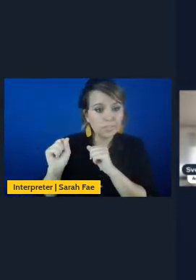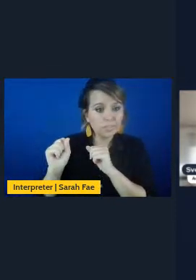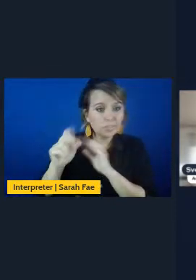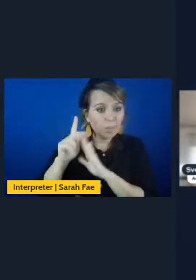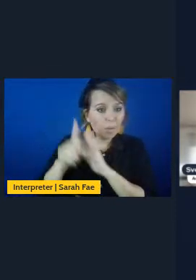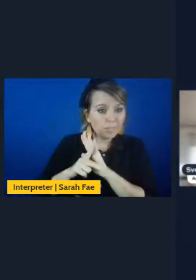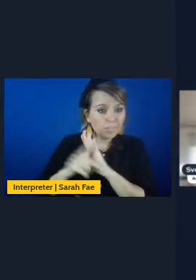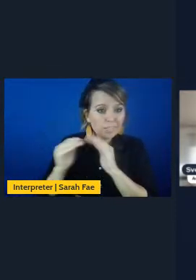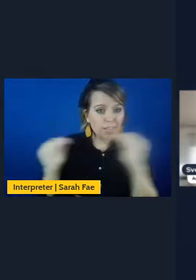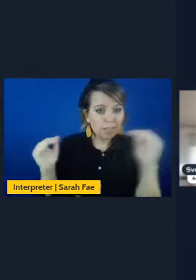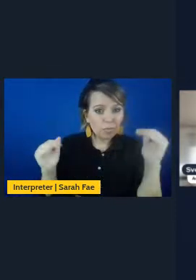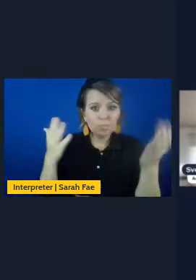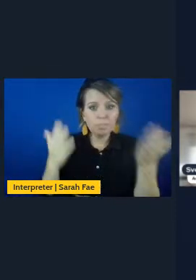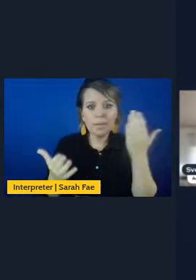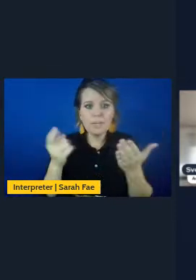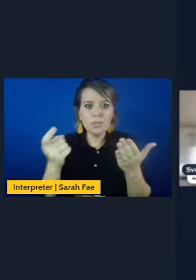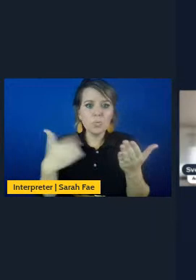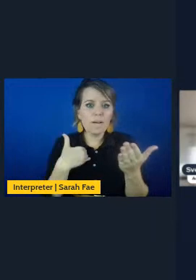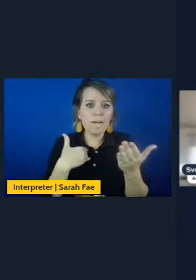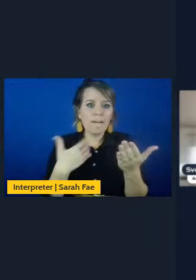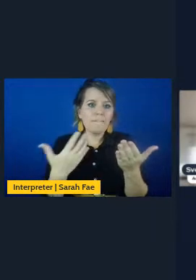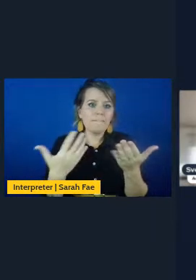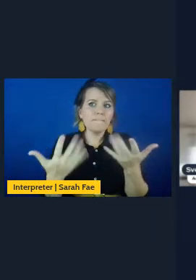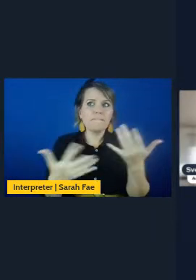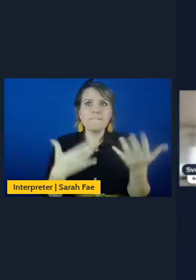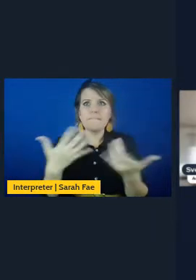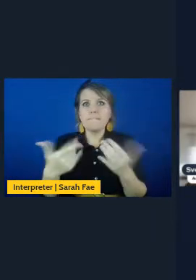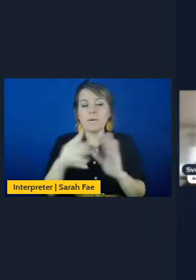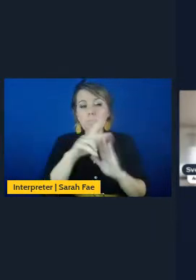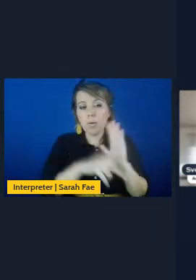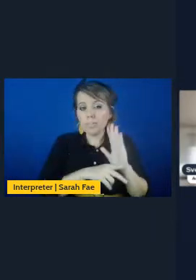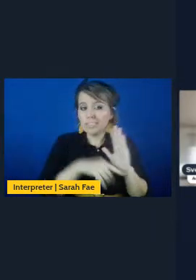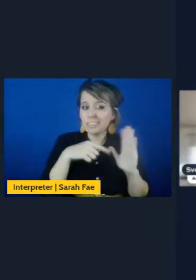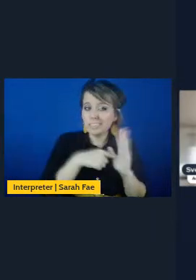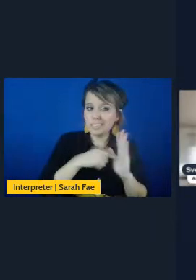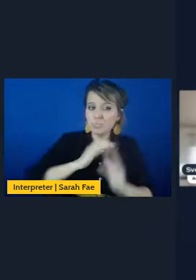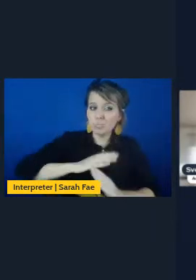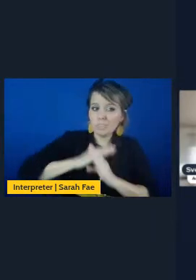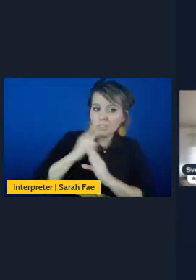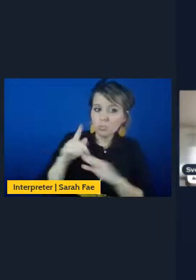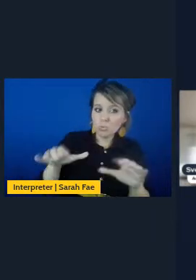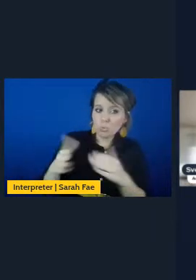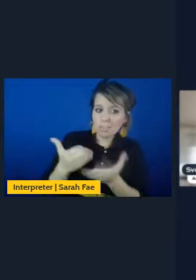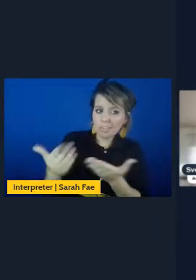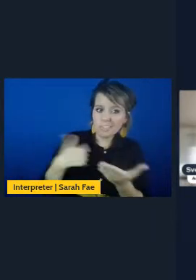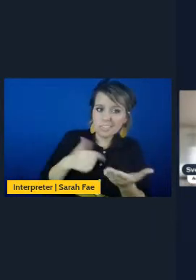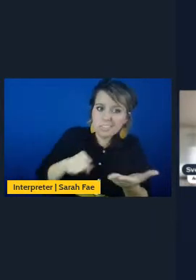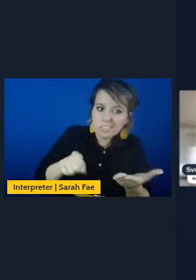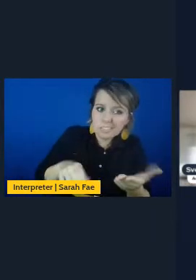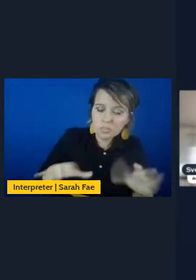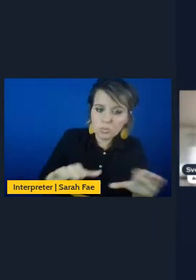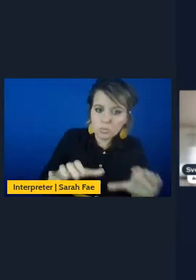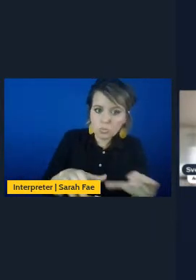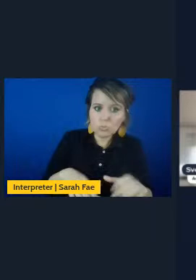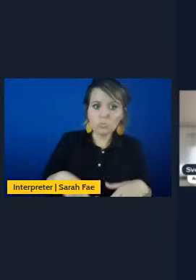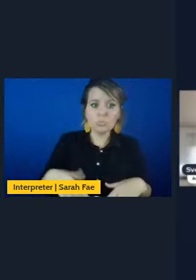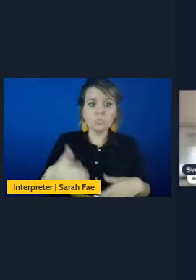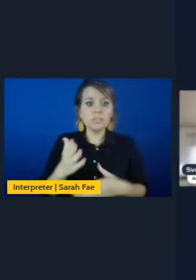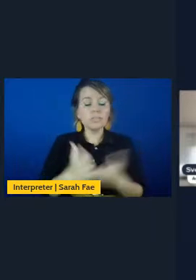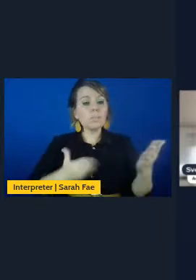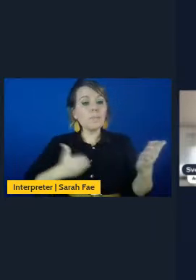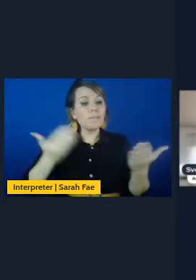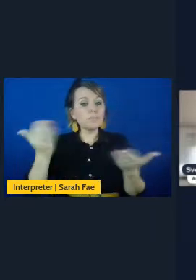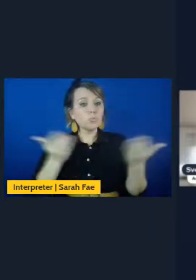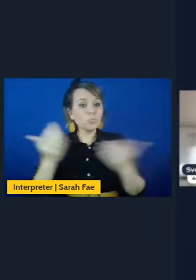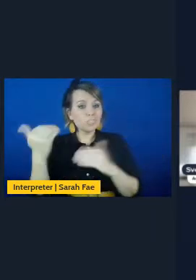missing policies that prevent you from doing things that you were intending to do. There are service limits that you